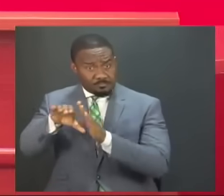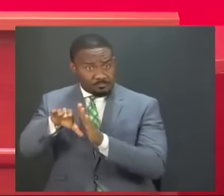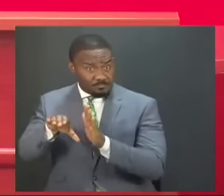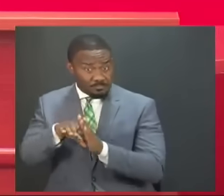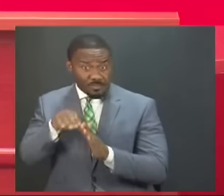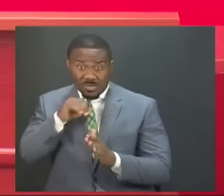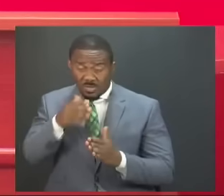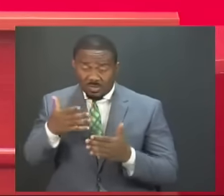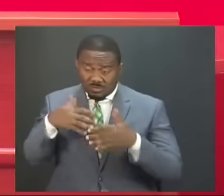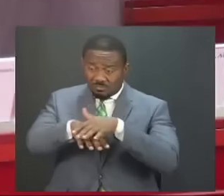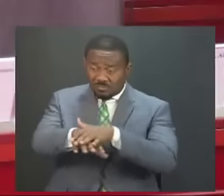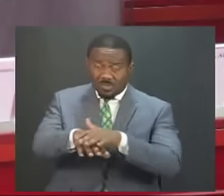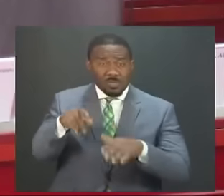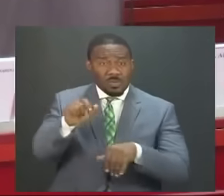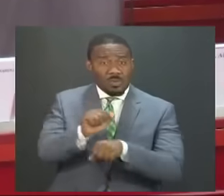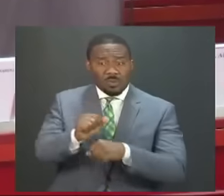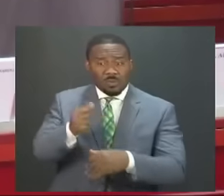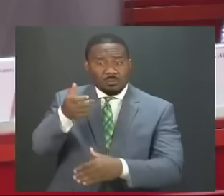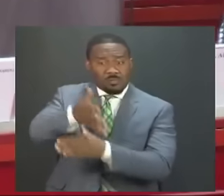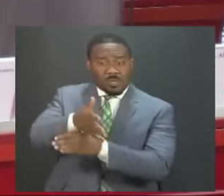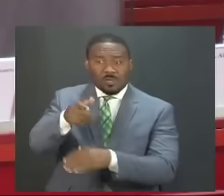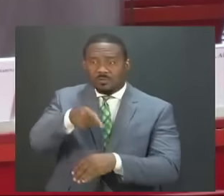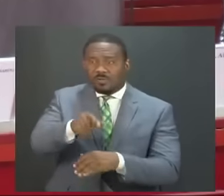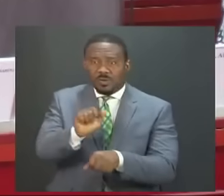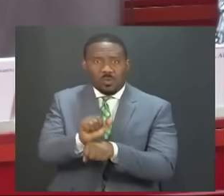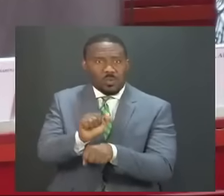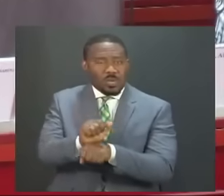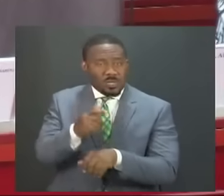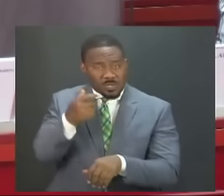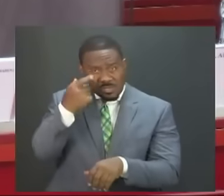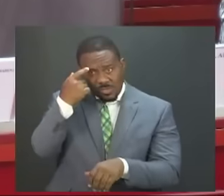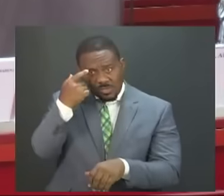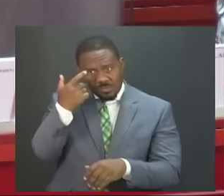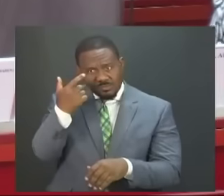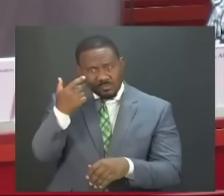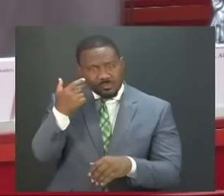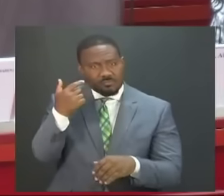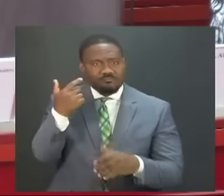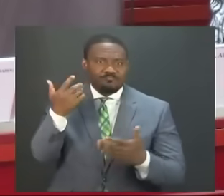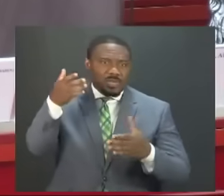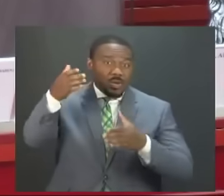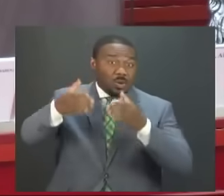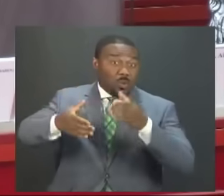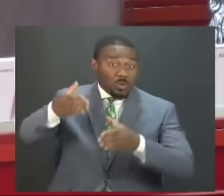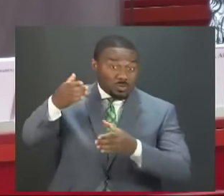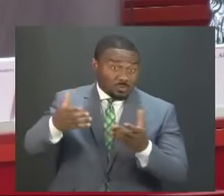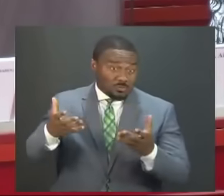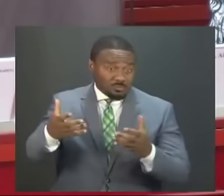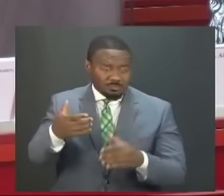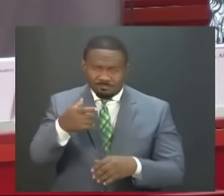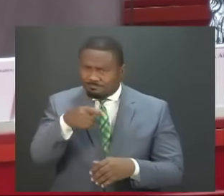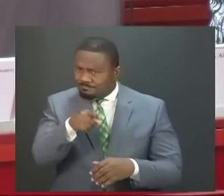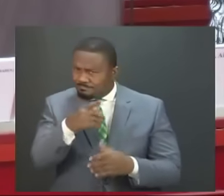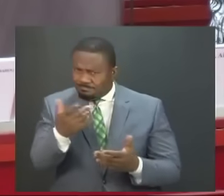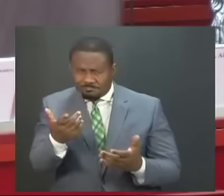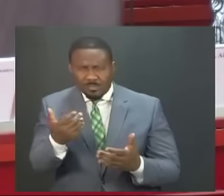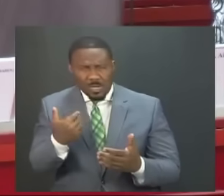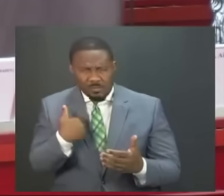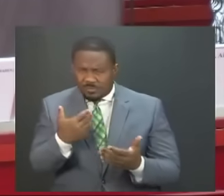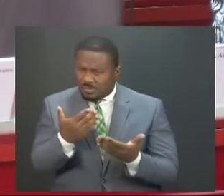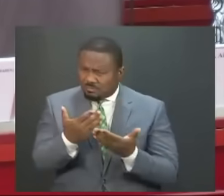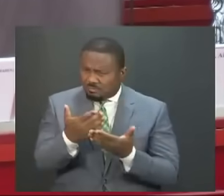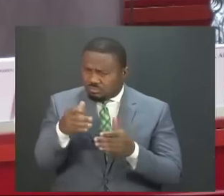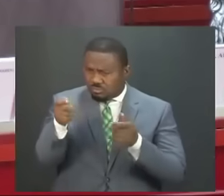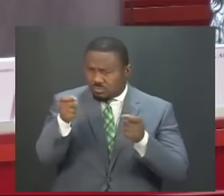interfere with the work of the judiciary. So if the judiciary is already seized with a matter, Parliament should not also take